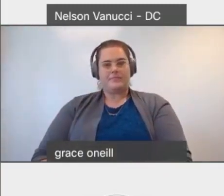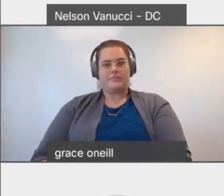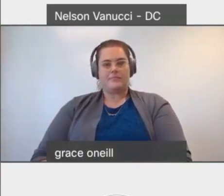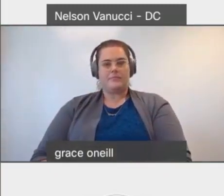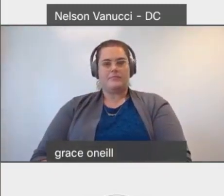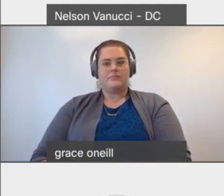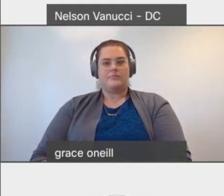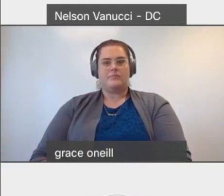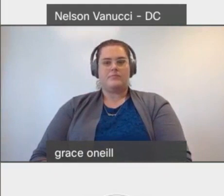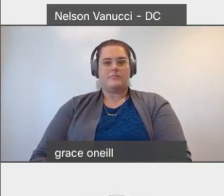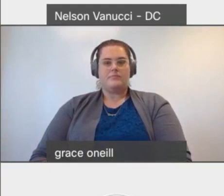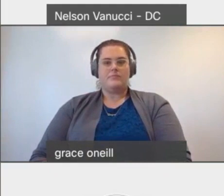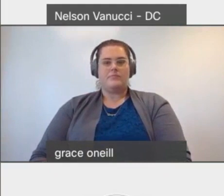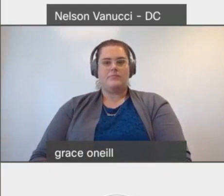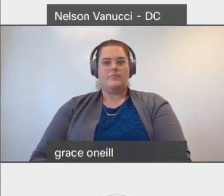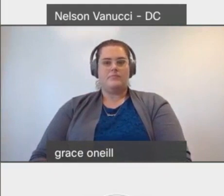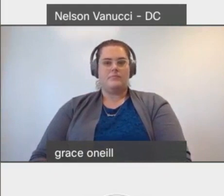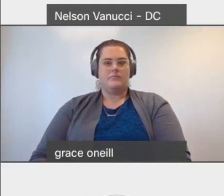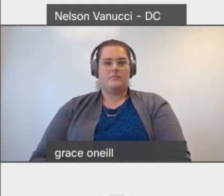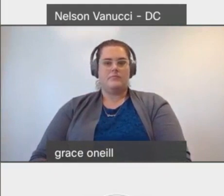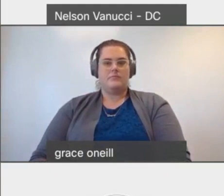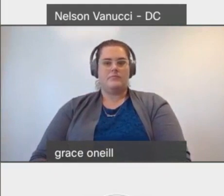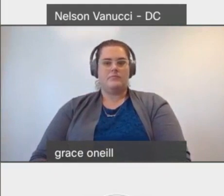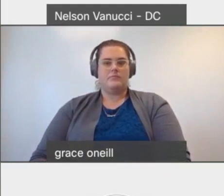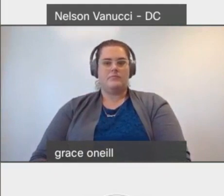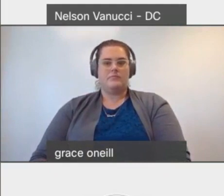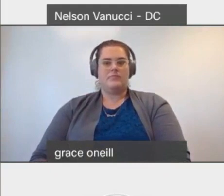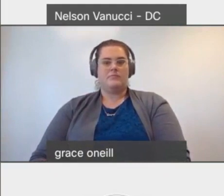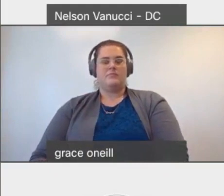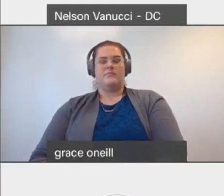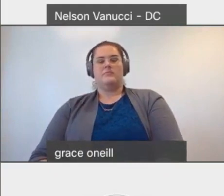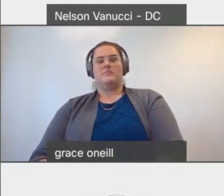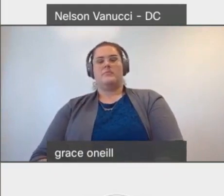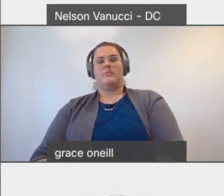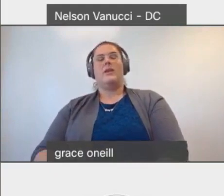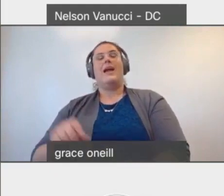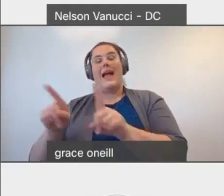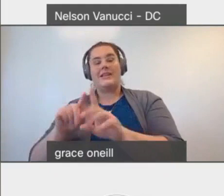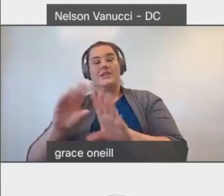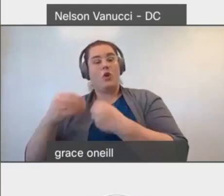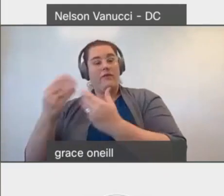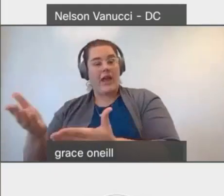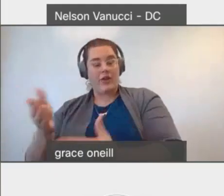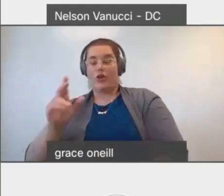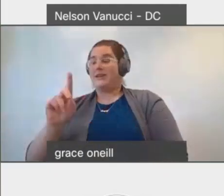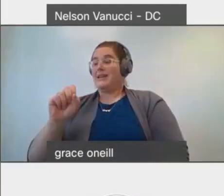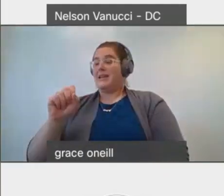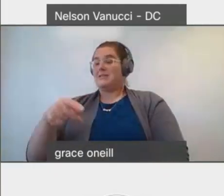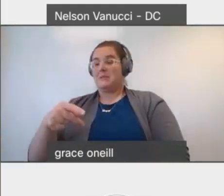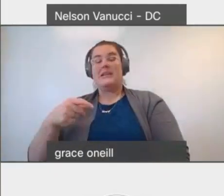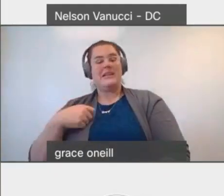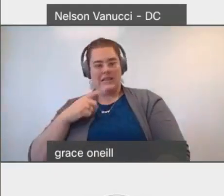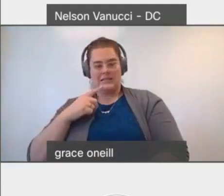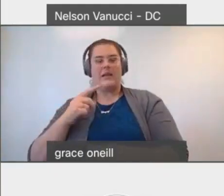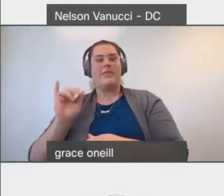the qualifications for DSPs have been amended to include that they must be